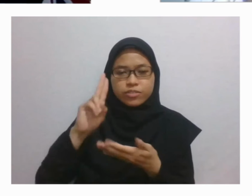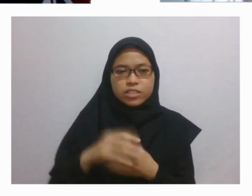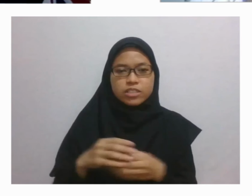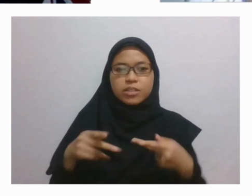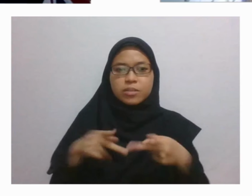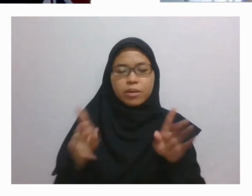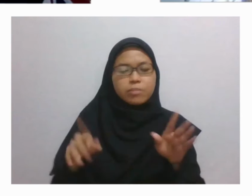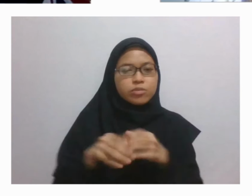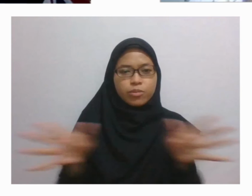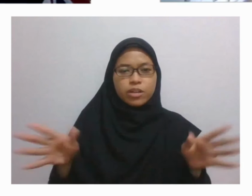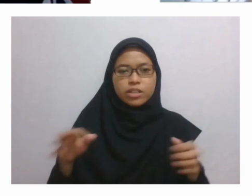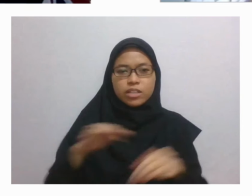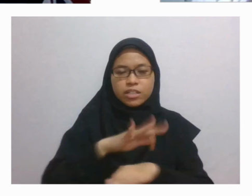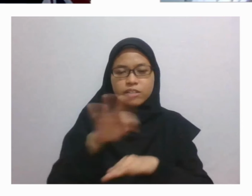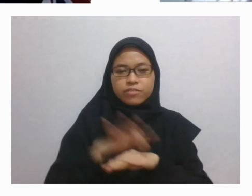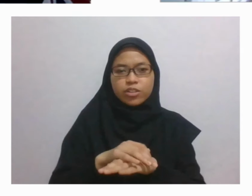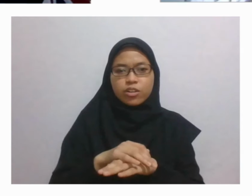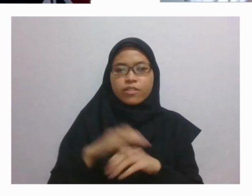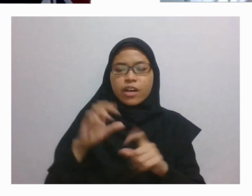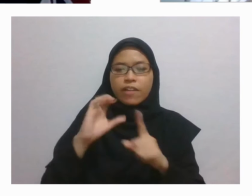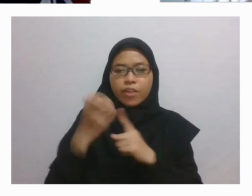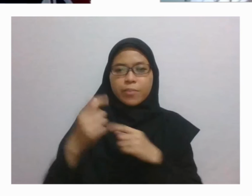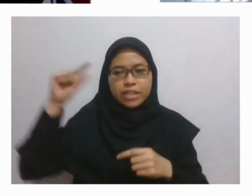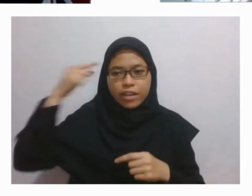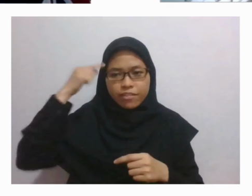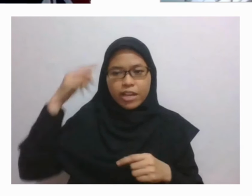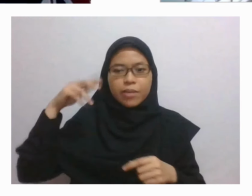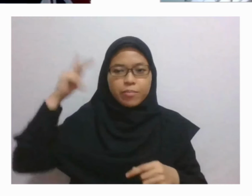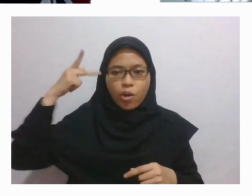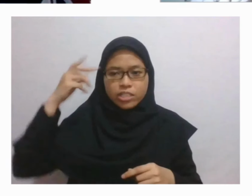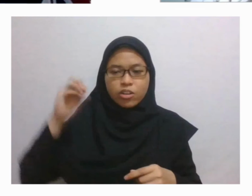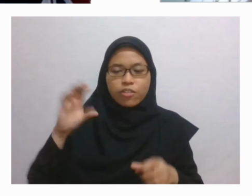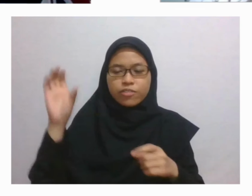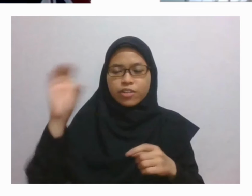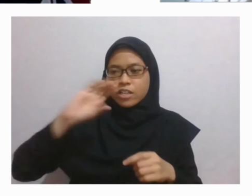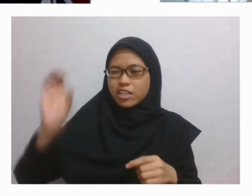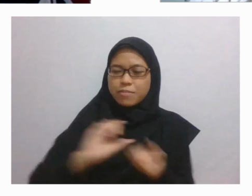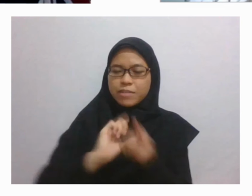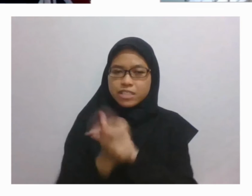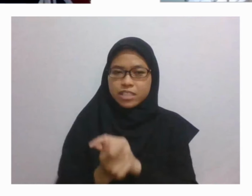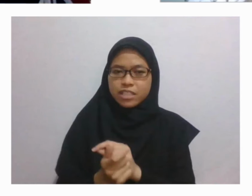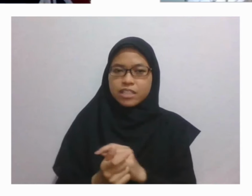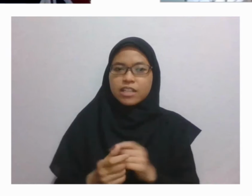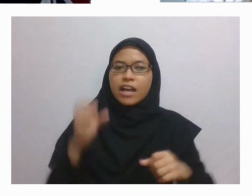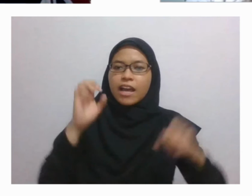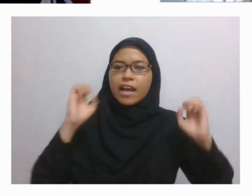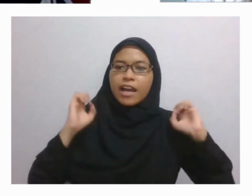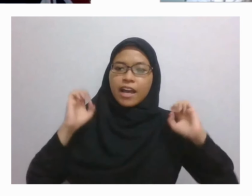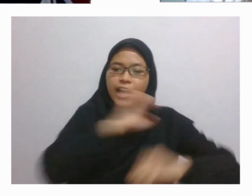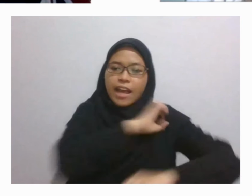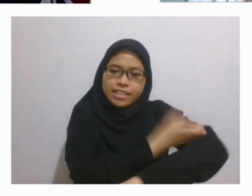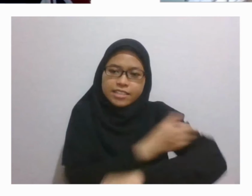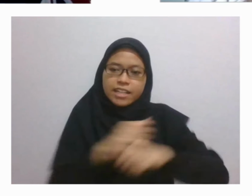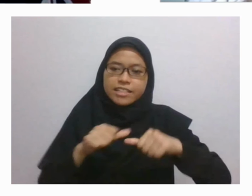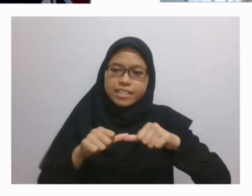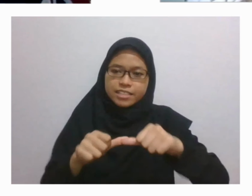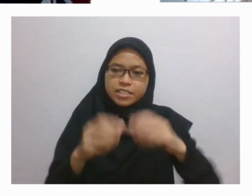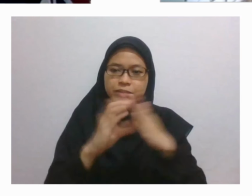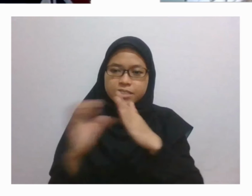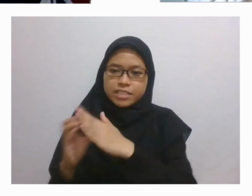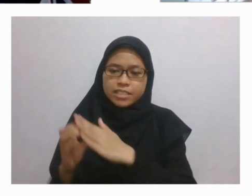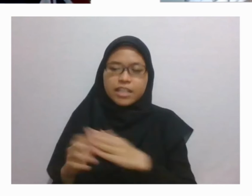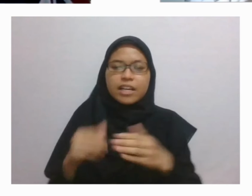the fields of environmental governance and the politics of climate change, energy and sustainable cities, and has been listed as one of the